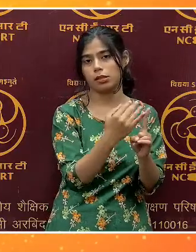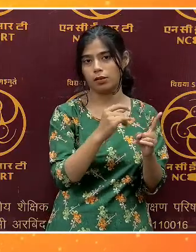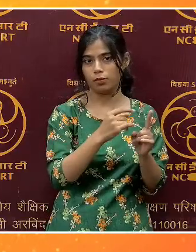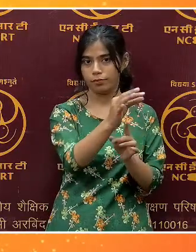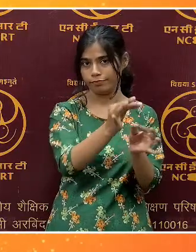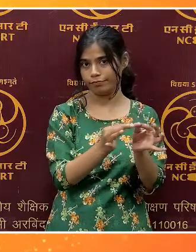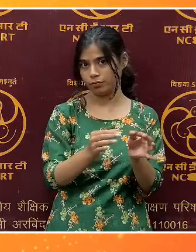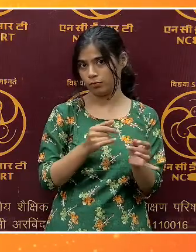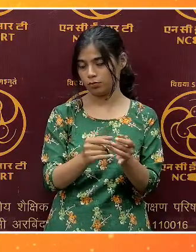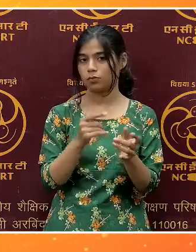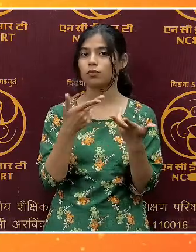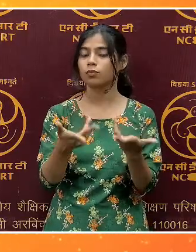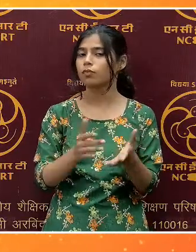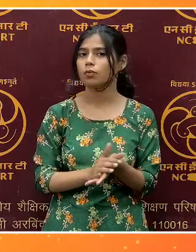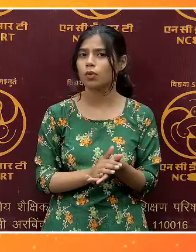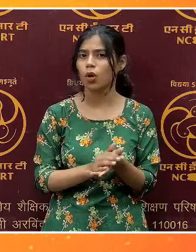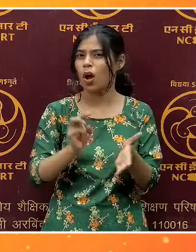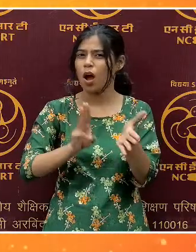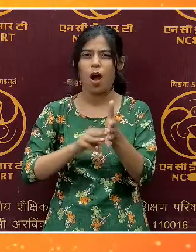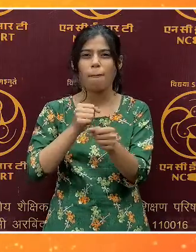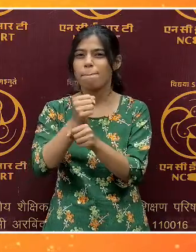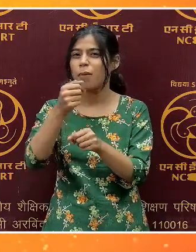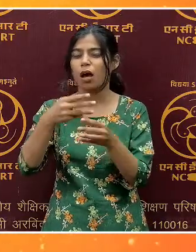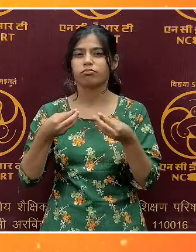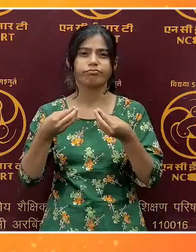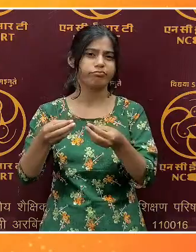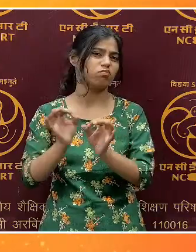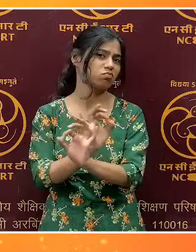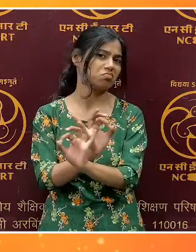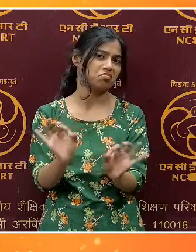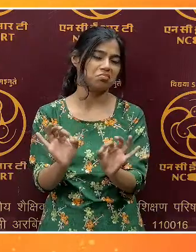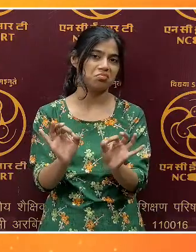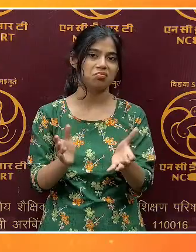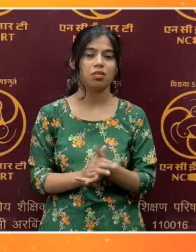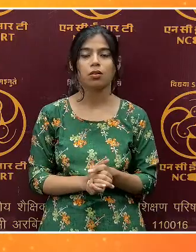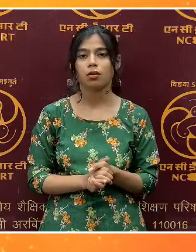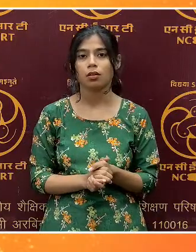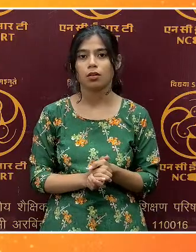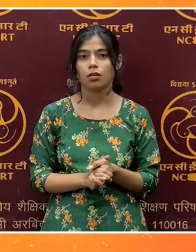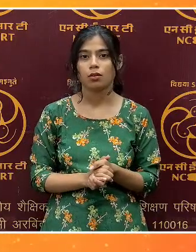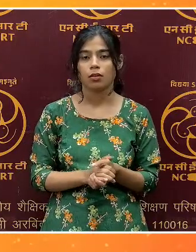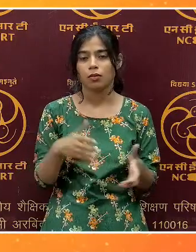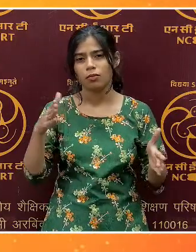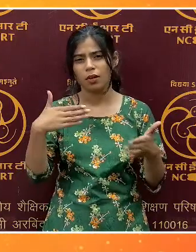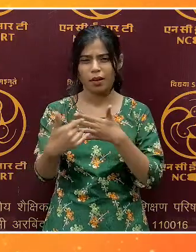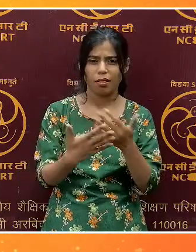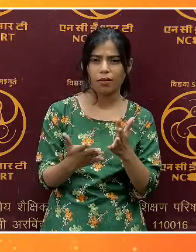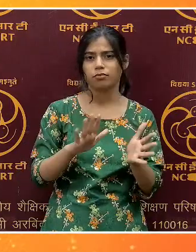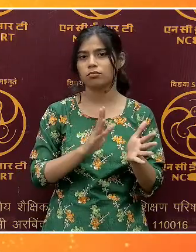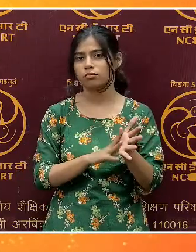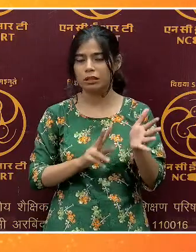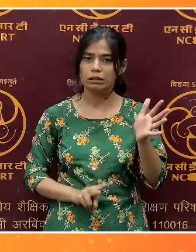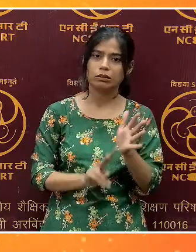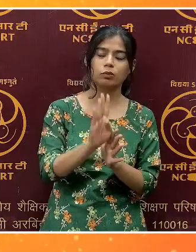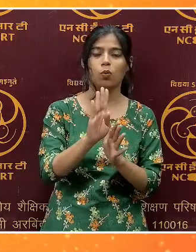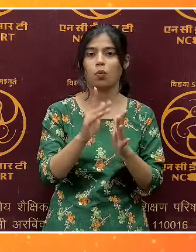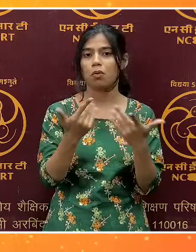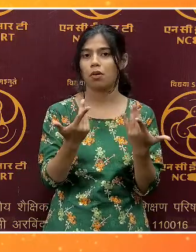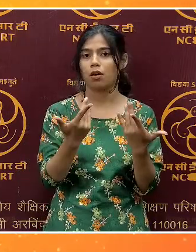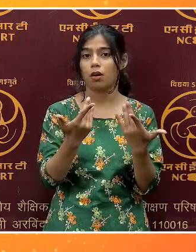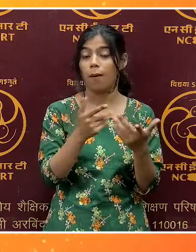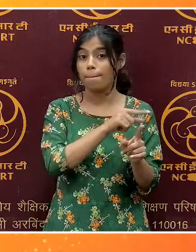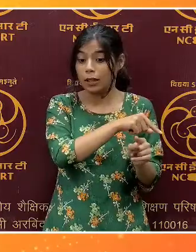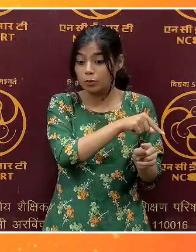It has a magnitude, no reference to direction in a plane or in space. Right. He can even go up a hill, but he has to cover